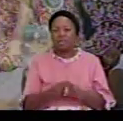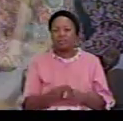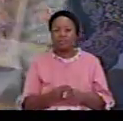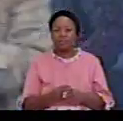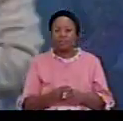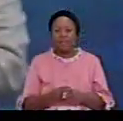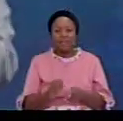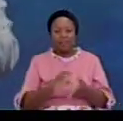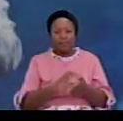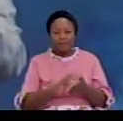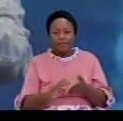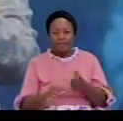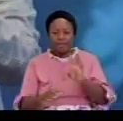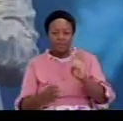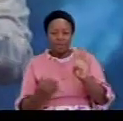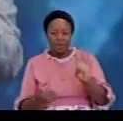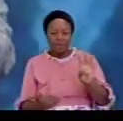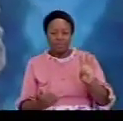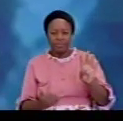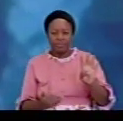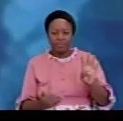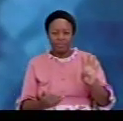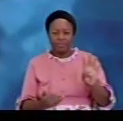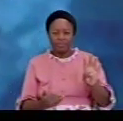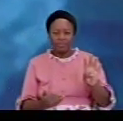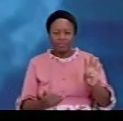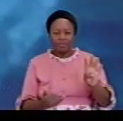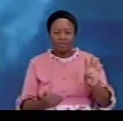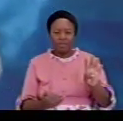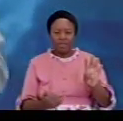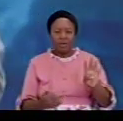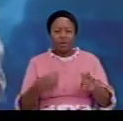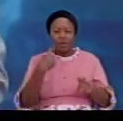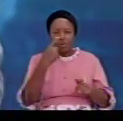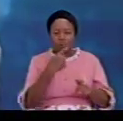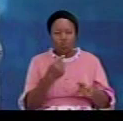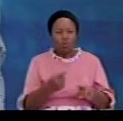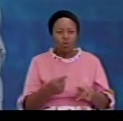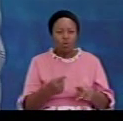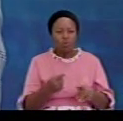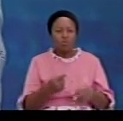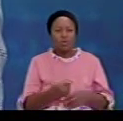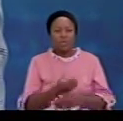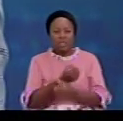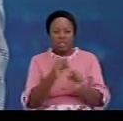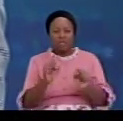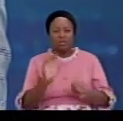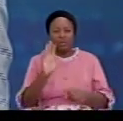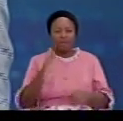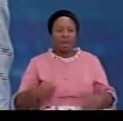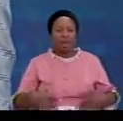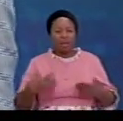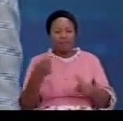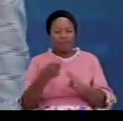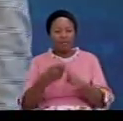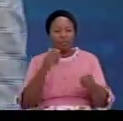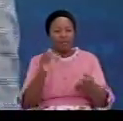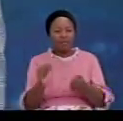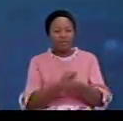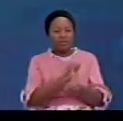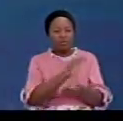Verse 4 now. Who redeemeth thy life from destruction?